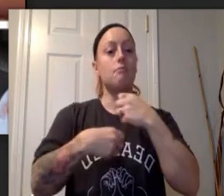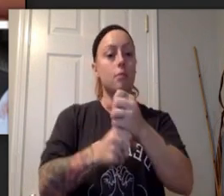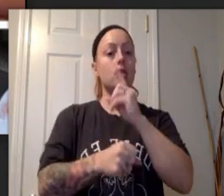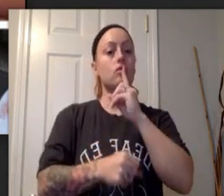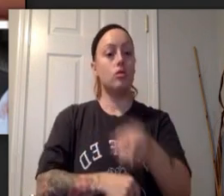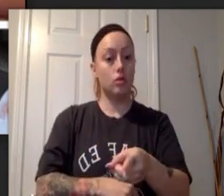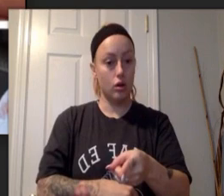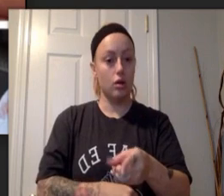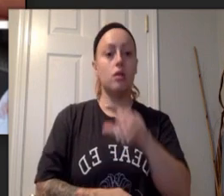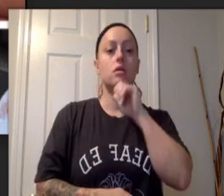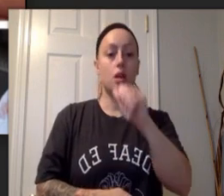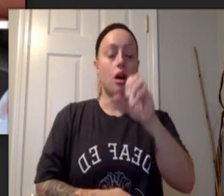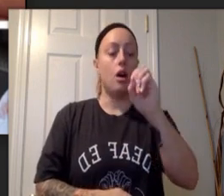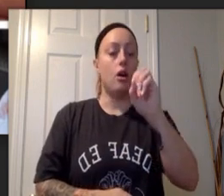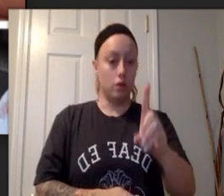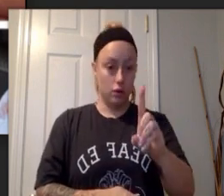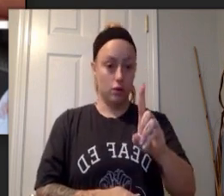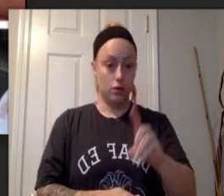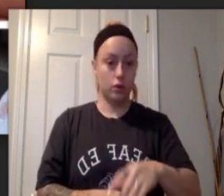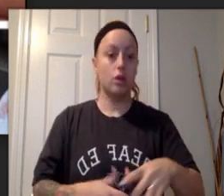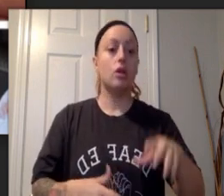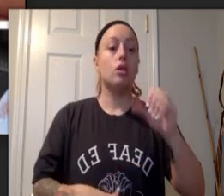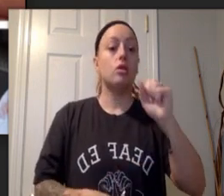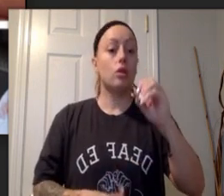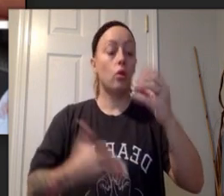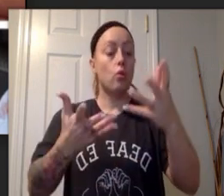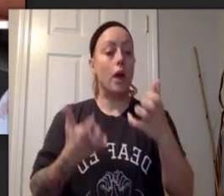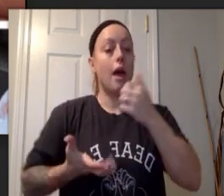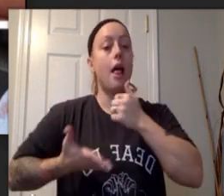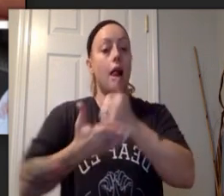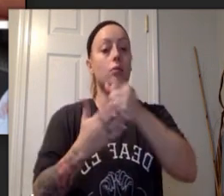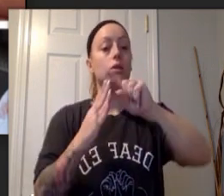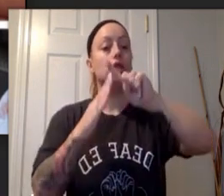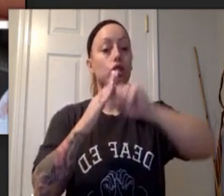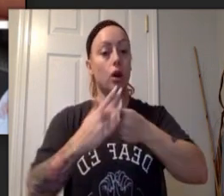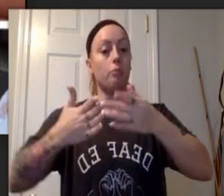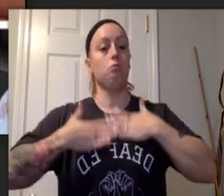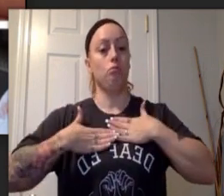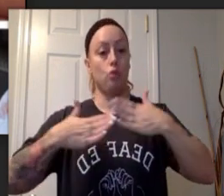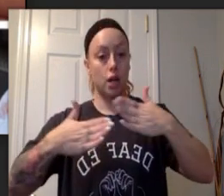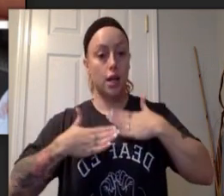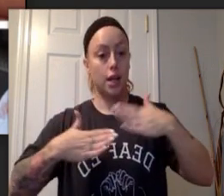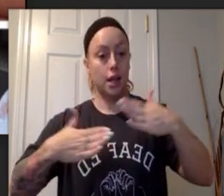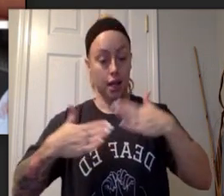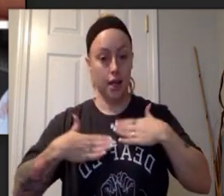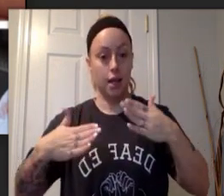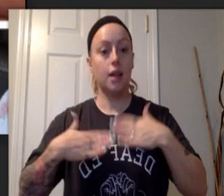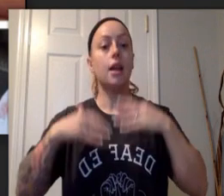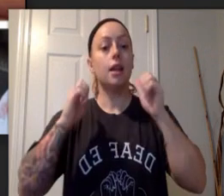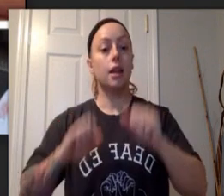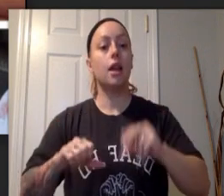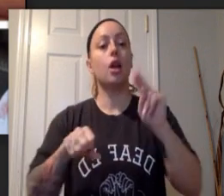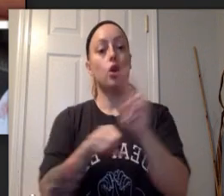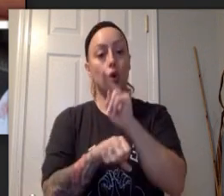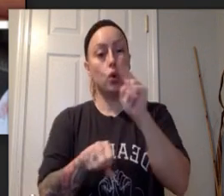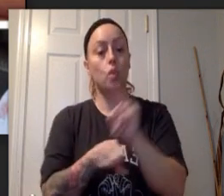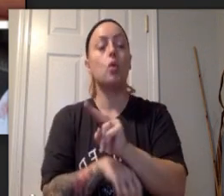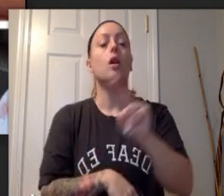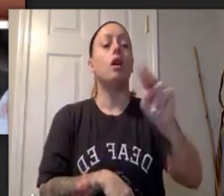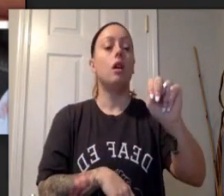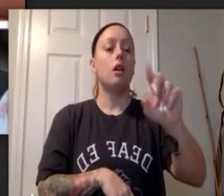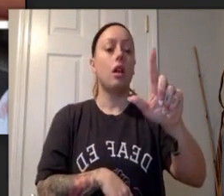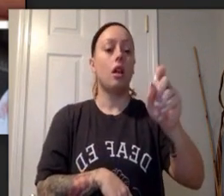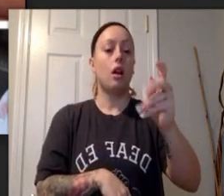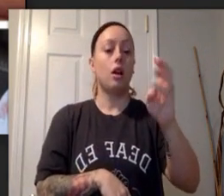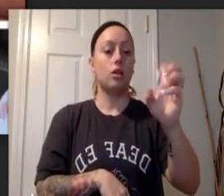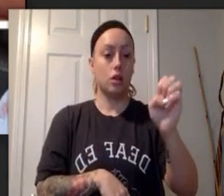breathing, and if it's within the window for their biology, because it's hard to tell, we can still revive them with naloxone. Somebody can look blue